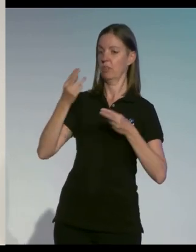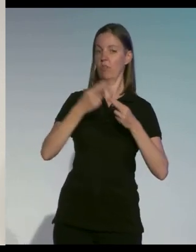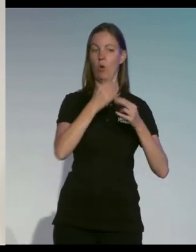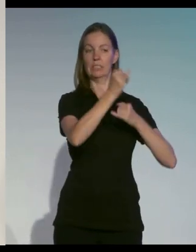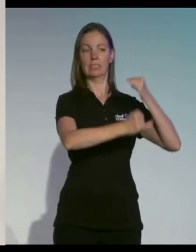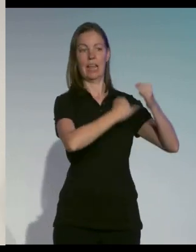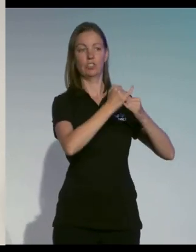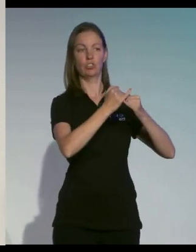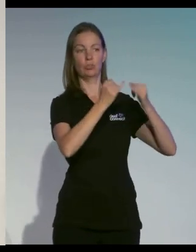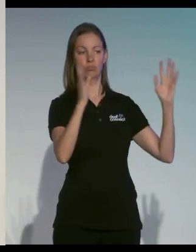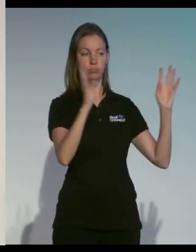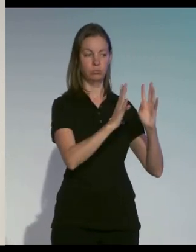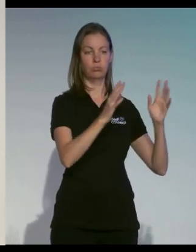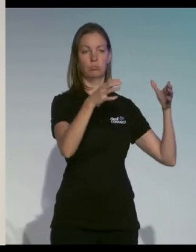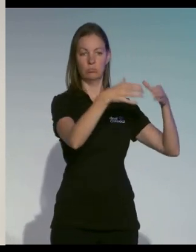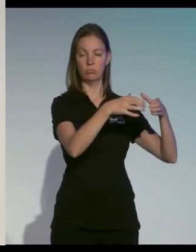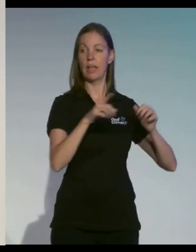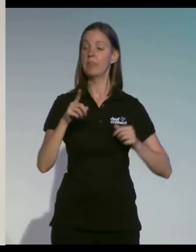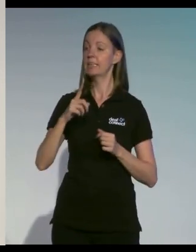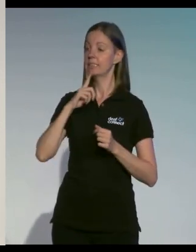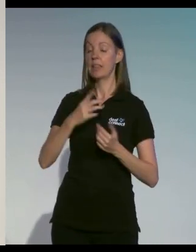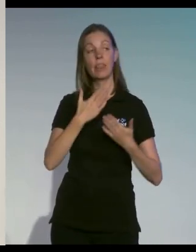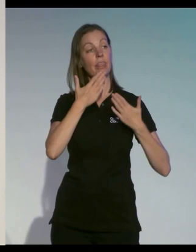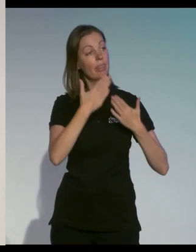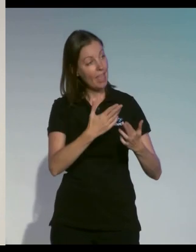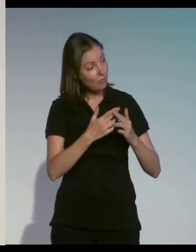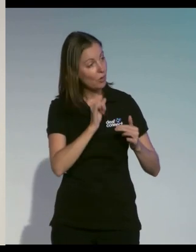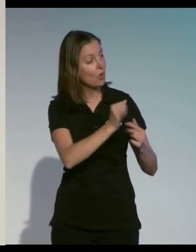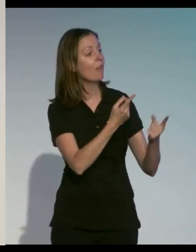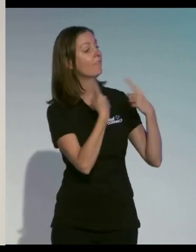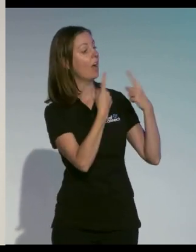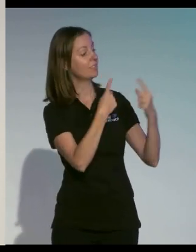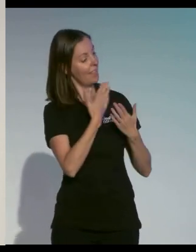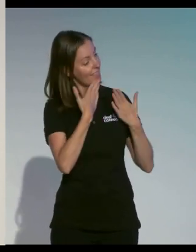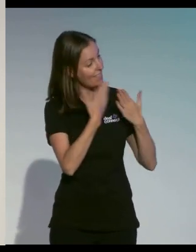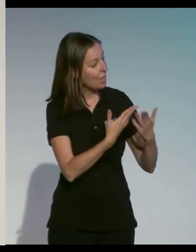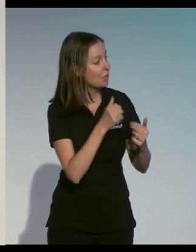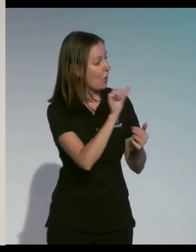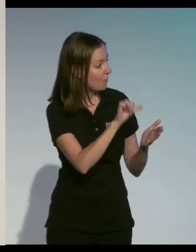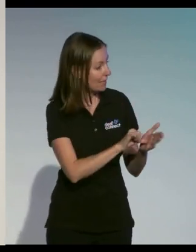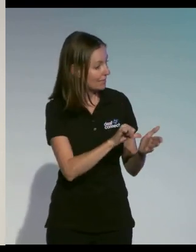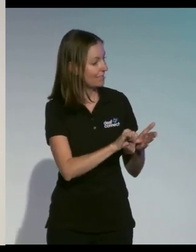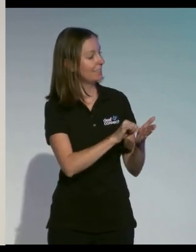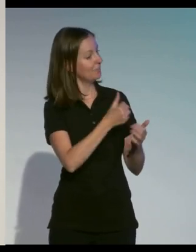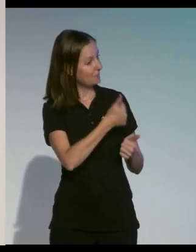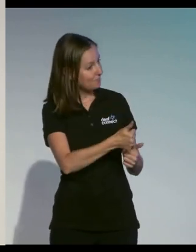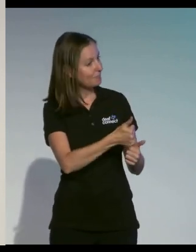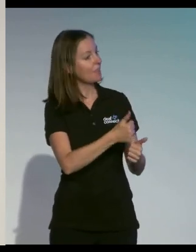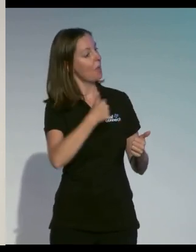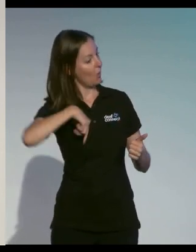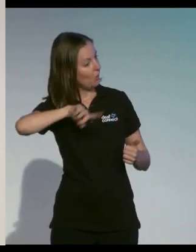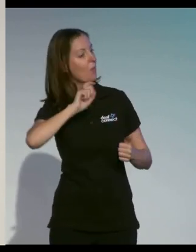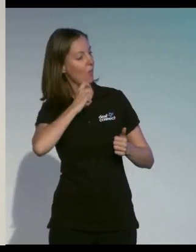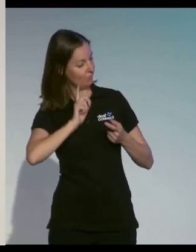much, Justice Kirby, for your advice. I think we're very grateful for that, and especially for your money. but we're